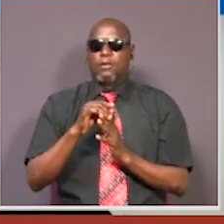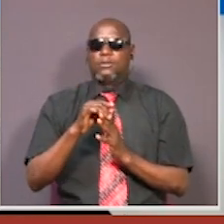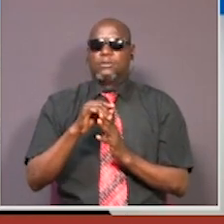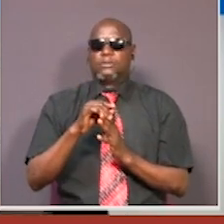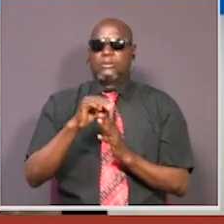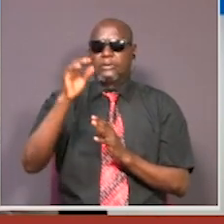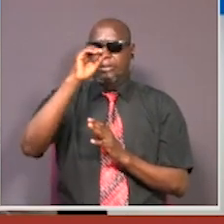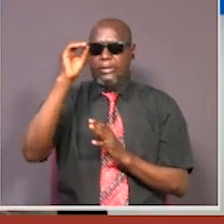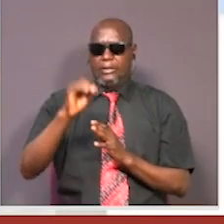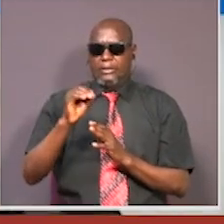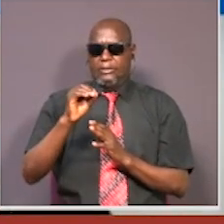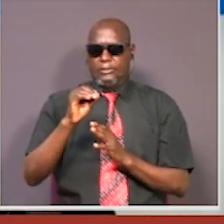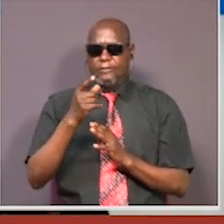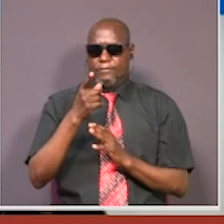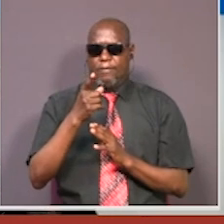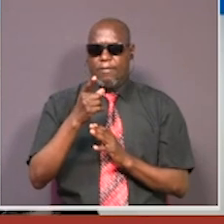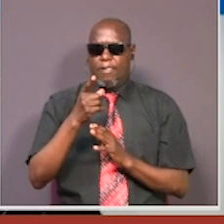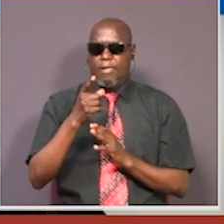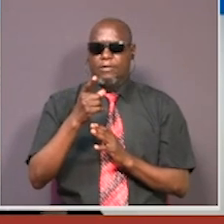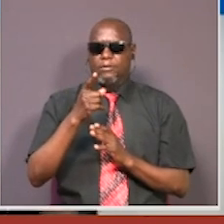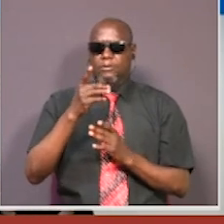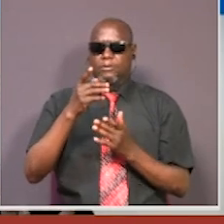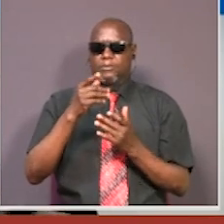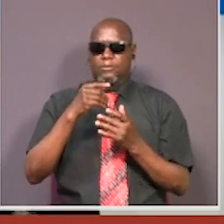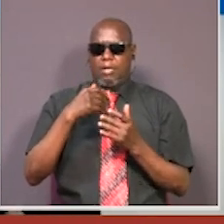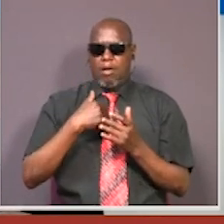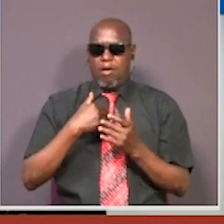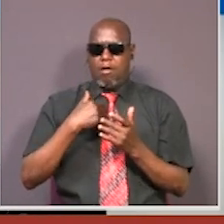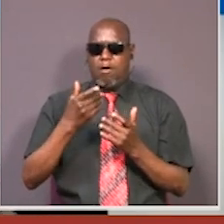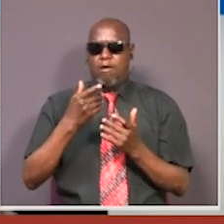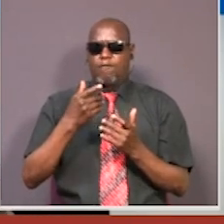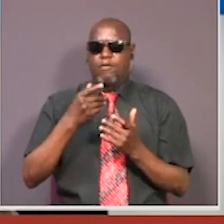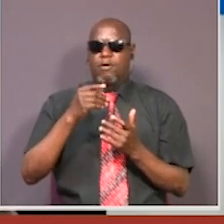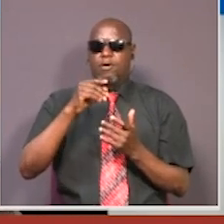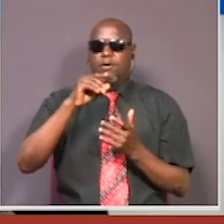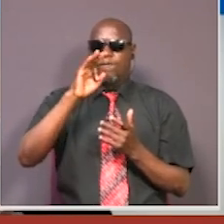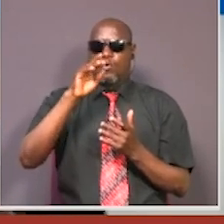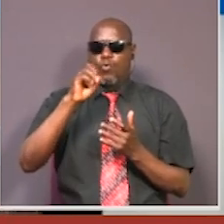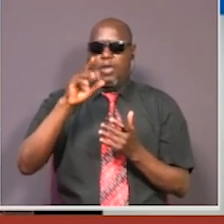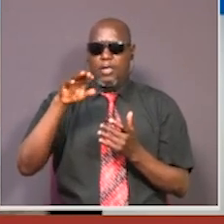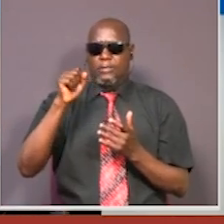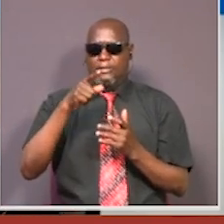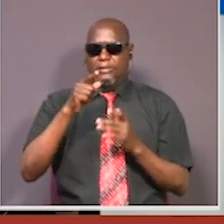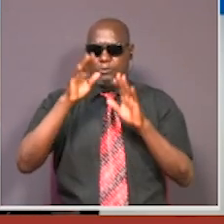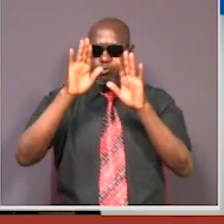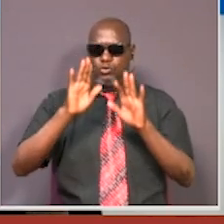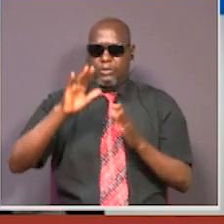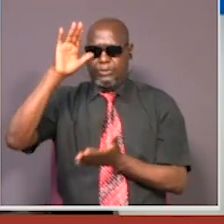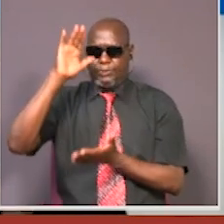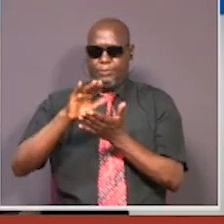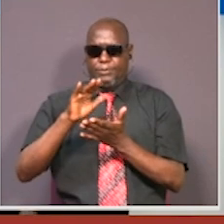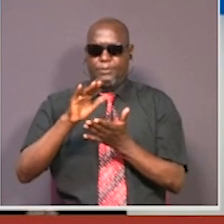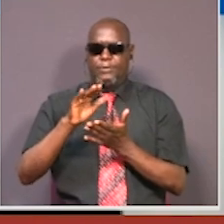not on our side. So doubling down on fossil fuels is absurd. The clean energy revolution is